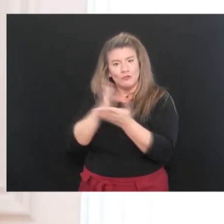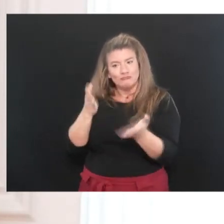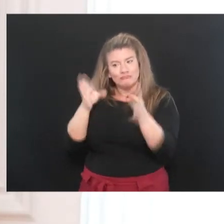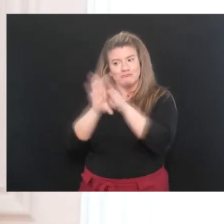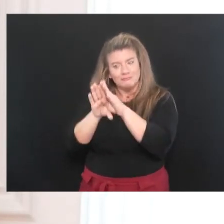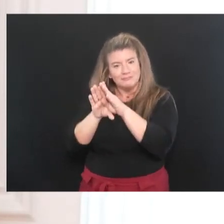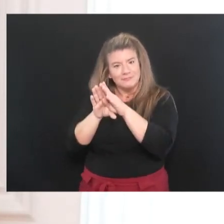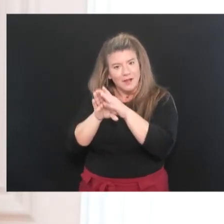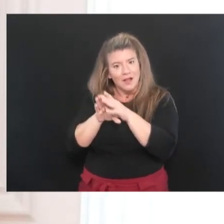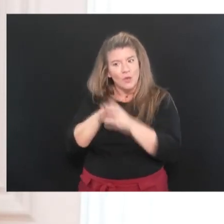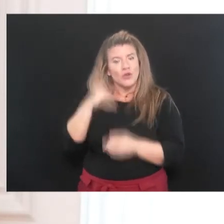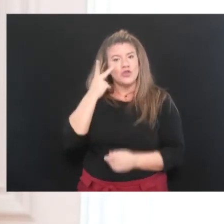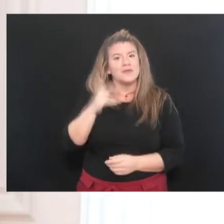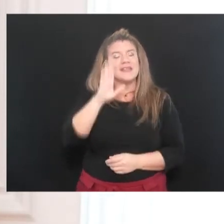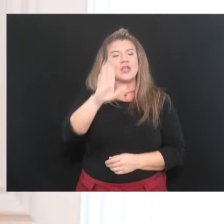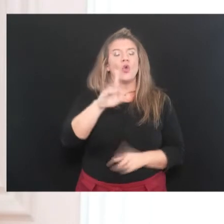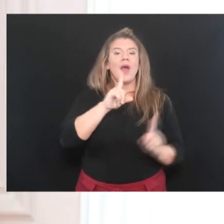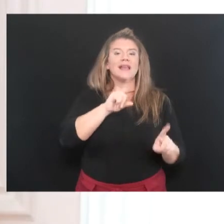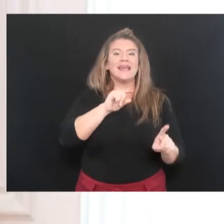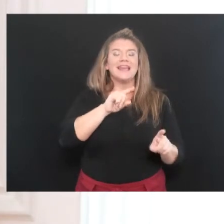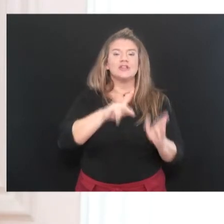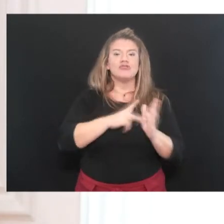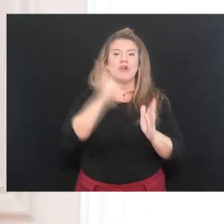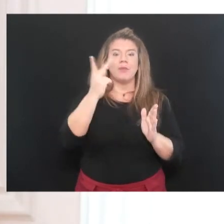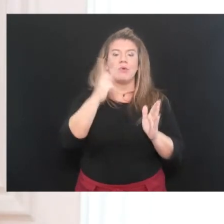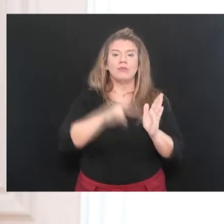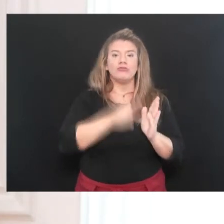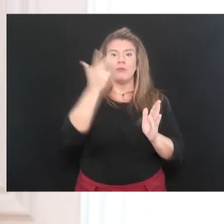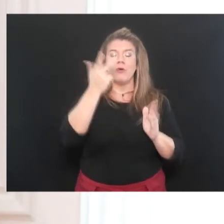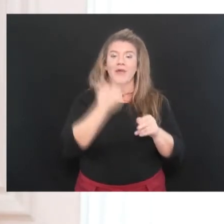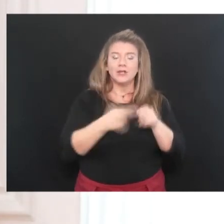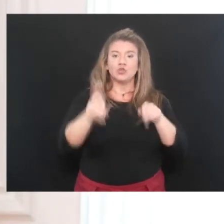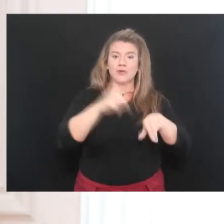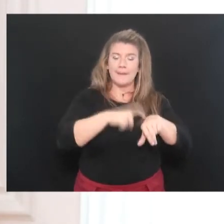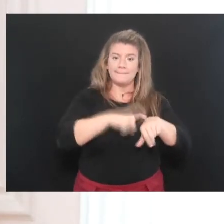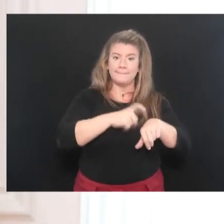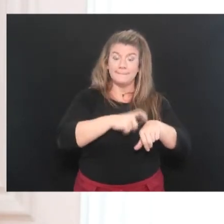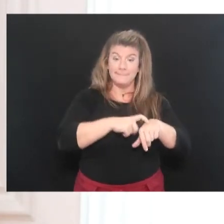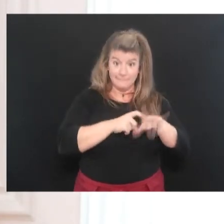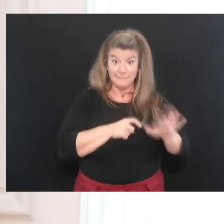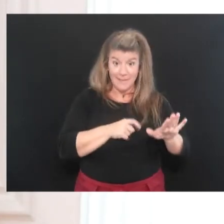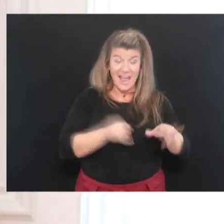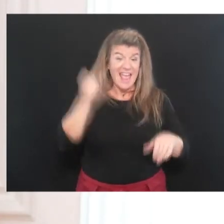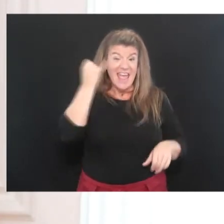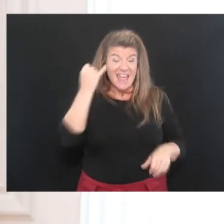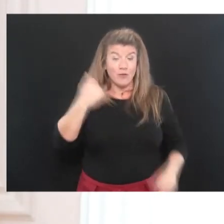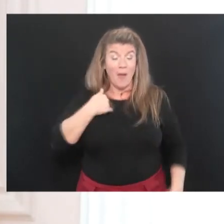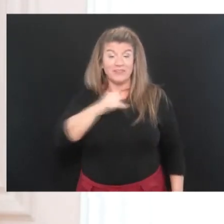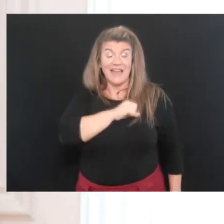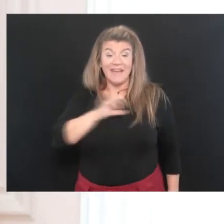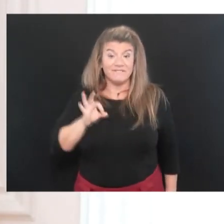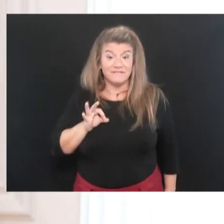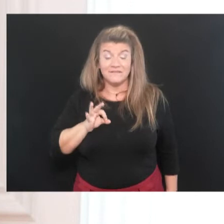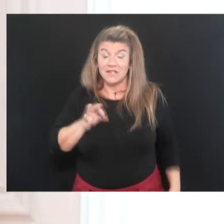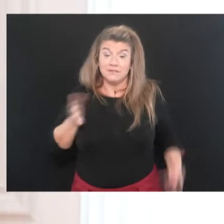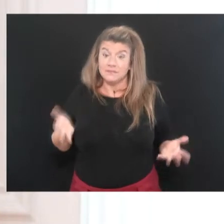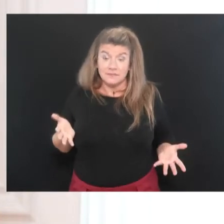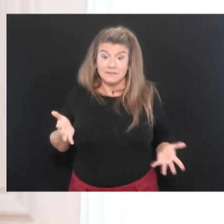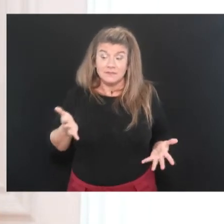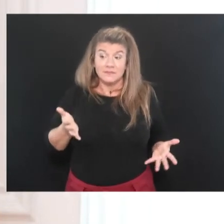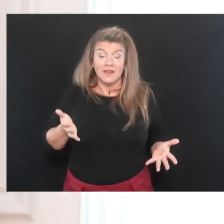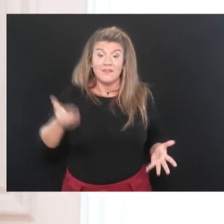your attendance rate double or triple in a very short period of time, if you have staff, and I hate to say this,